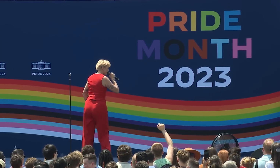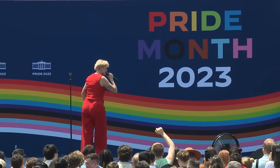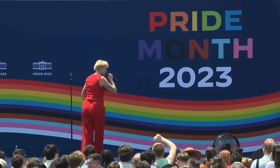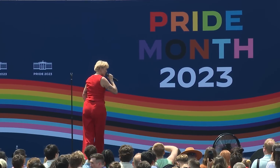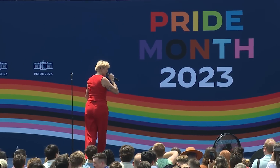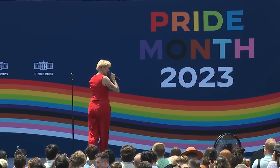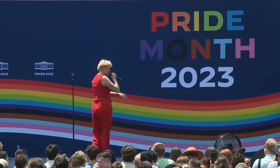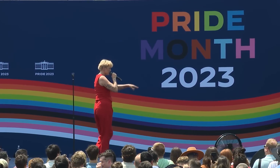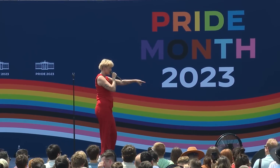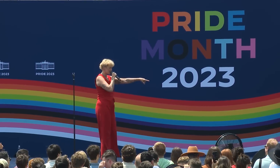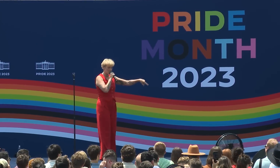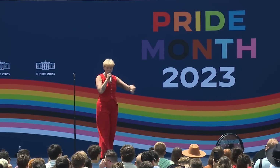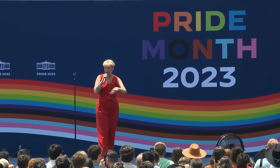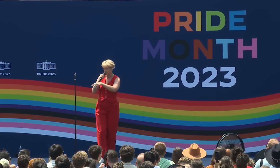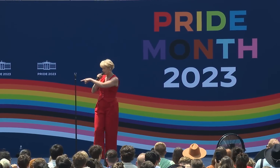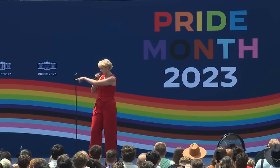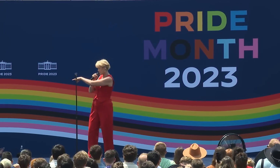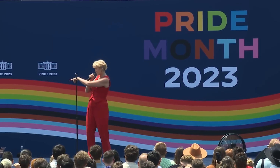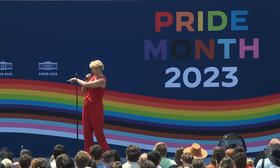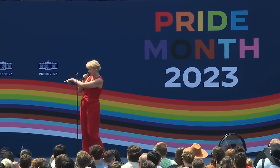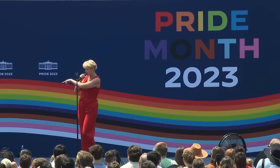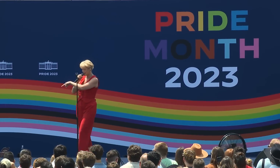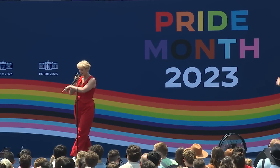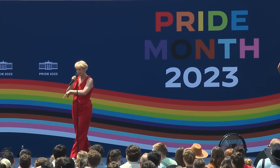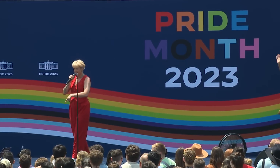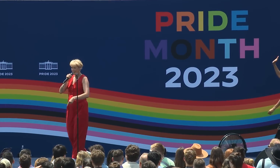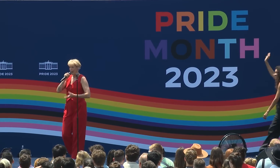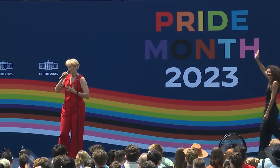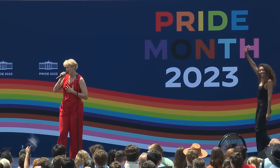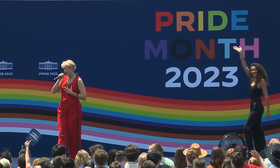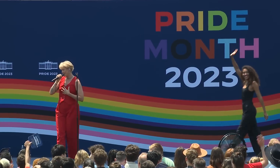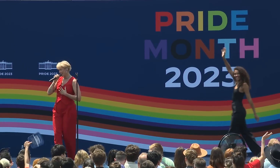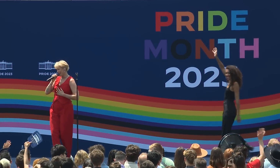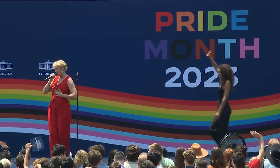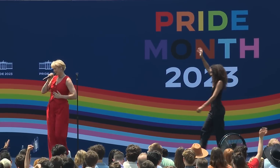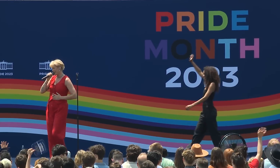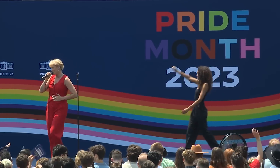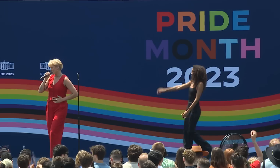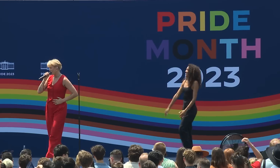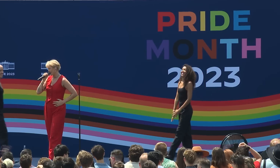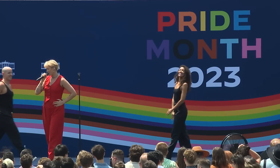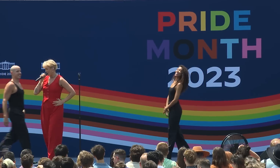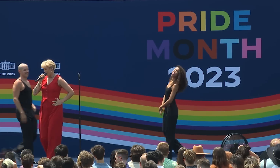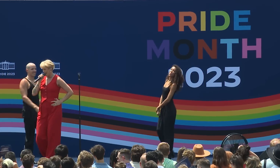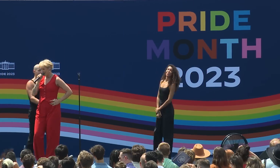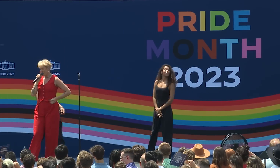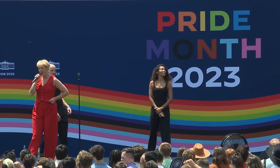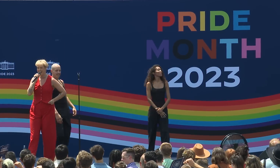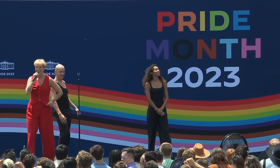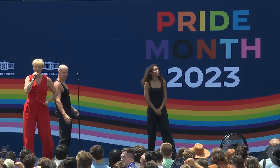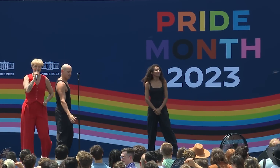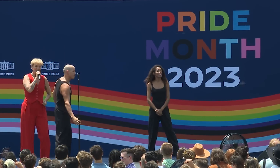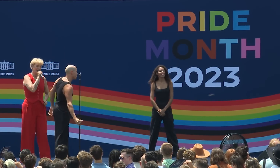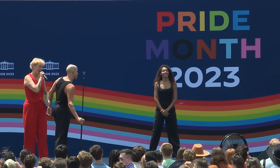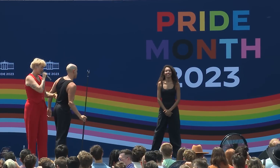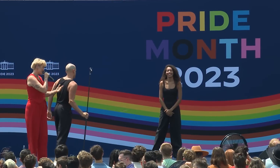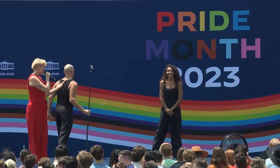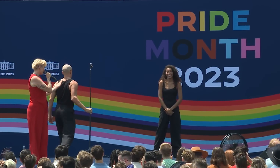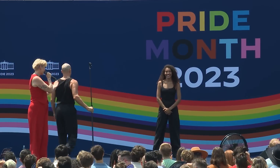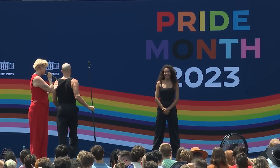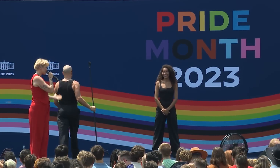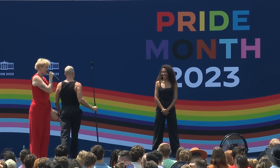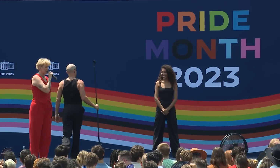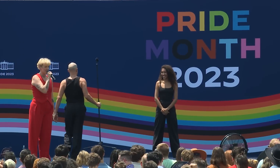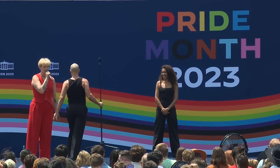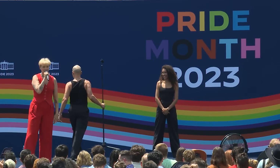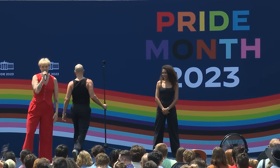get my friends up here. I just want to say, this is Jasmine. This is Ricky. I'm Betty again, in case you forgot already. We're obviously